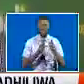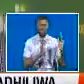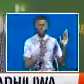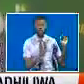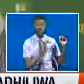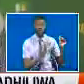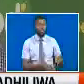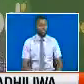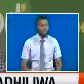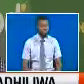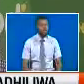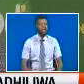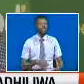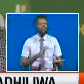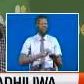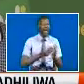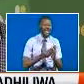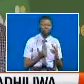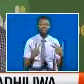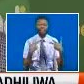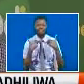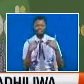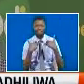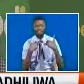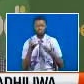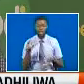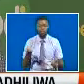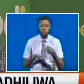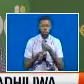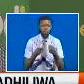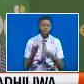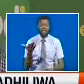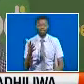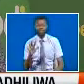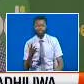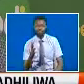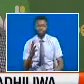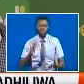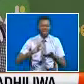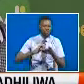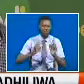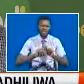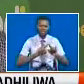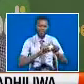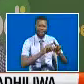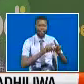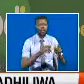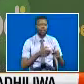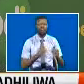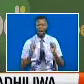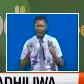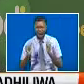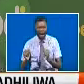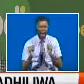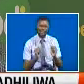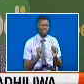been forthcoming. You know the state of the economy now, and you know how many federations struggle to raise and bring up good